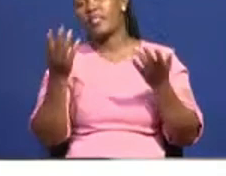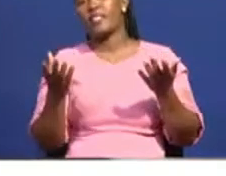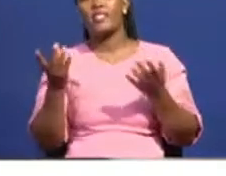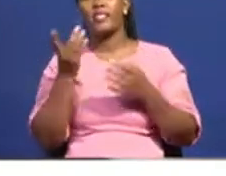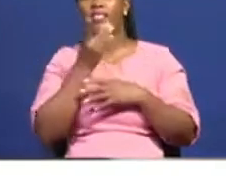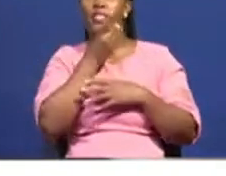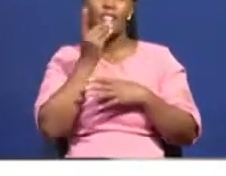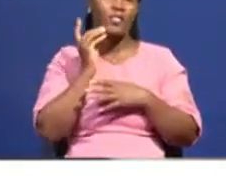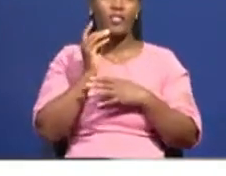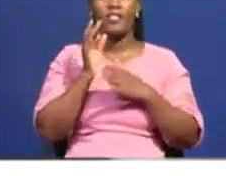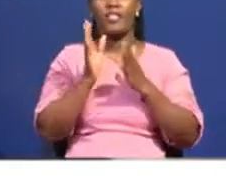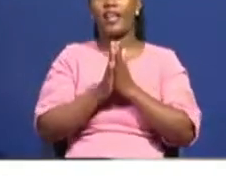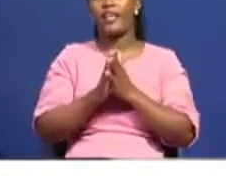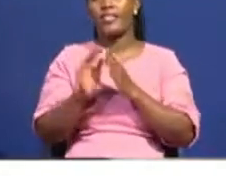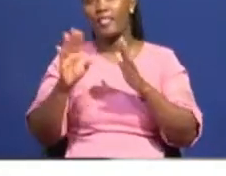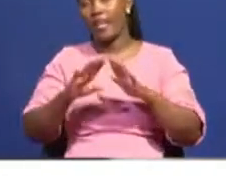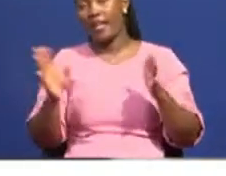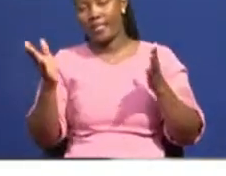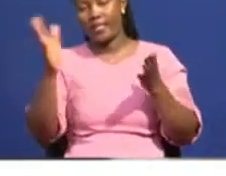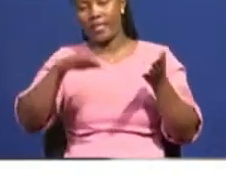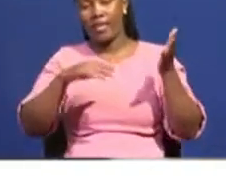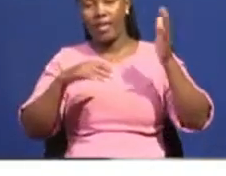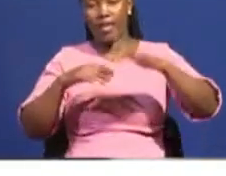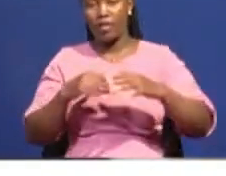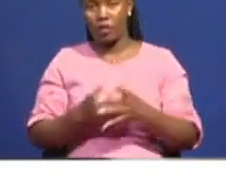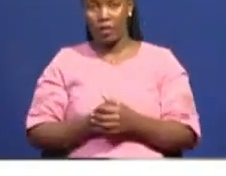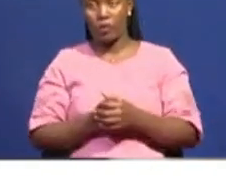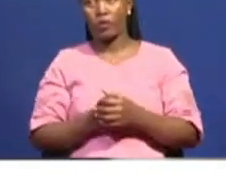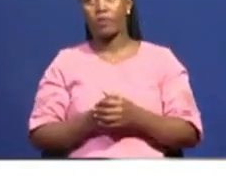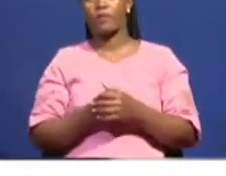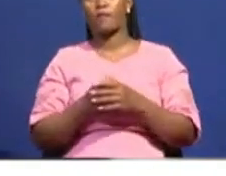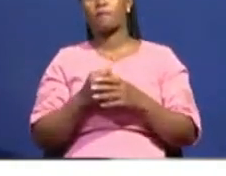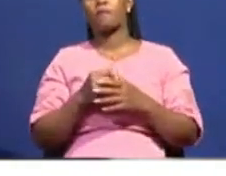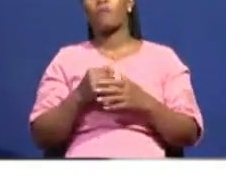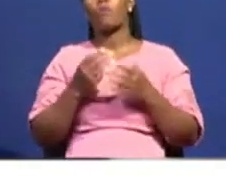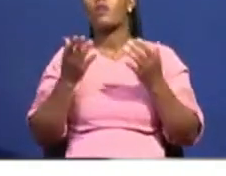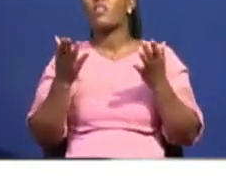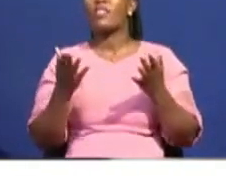desertification, and land restoration. I would say that